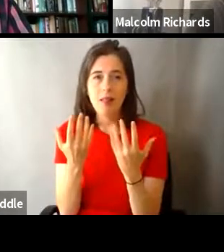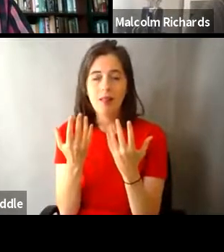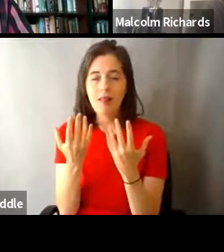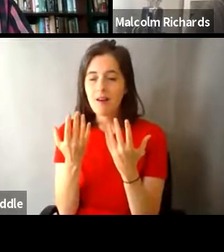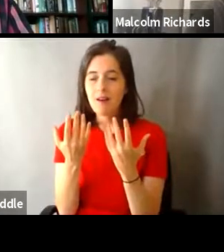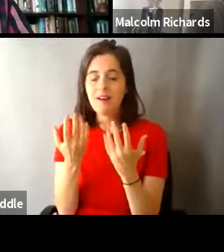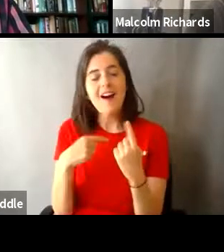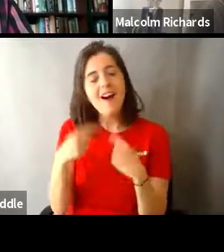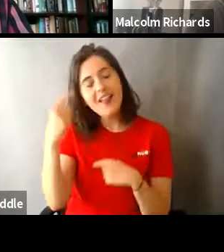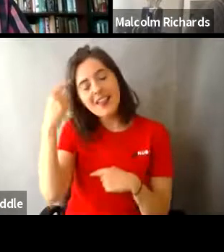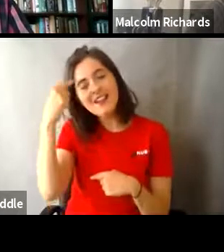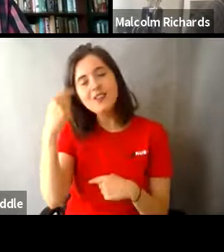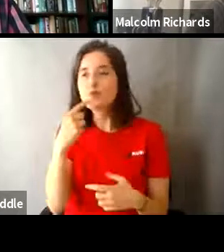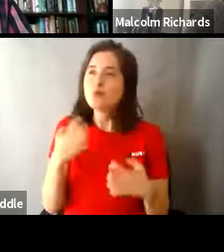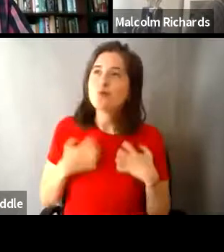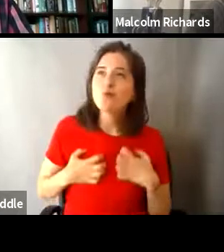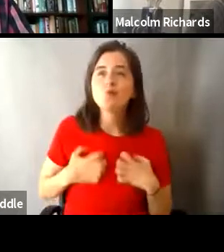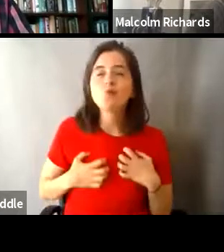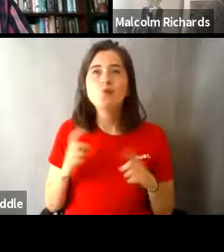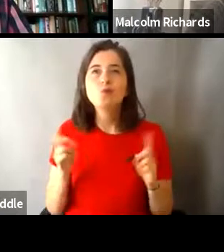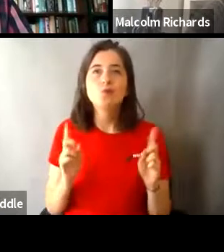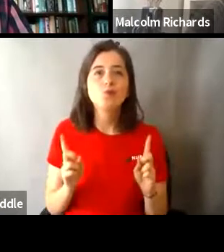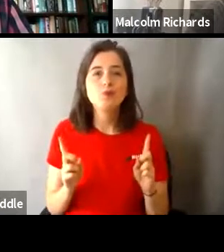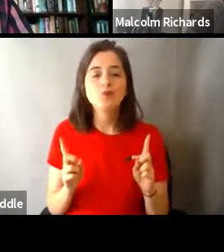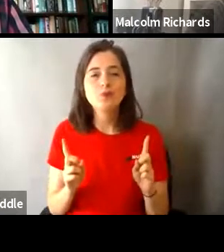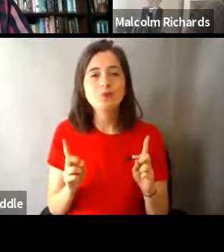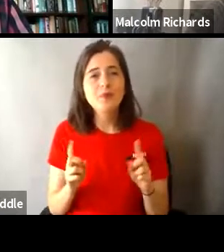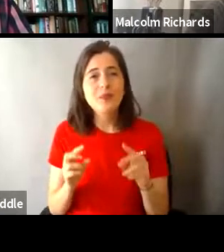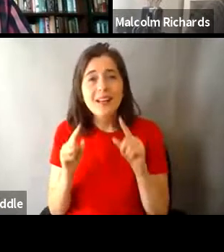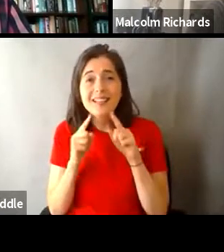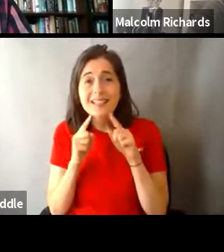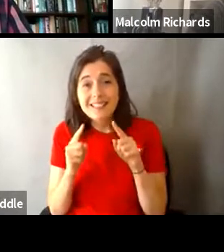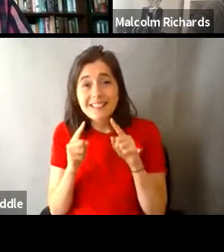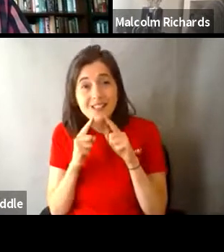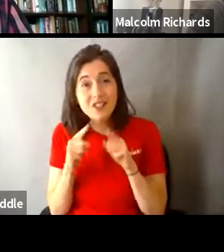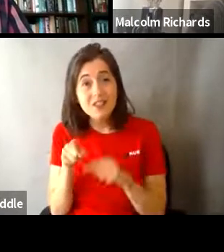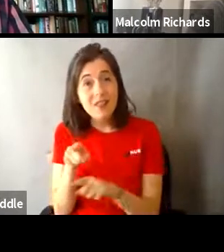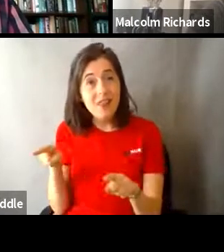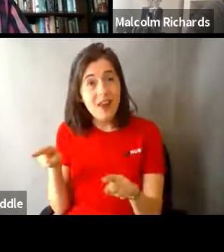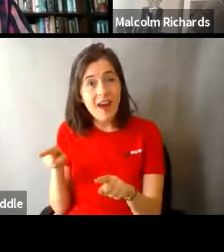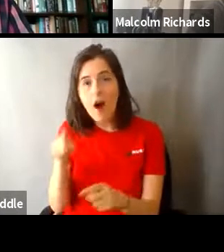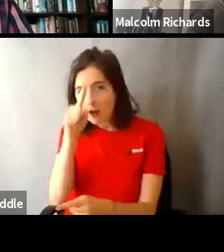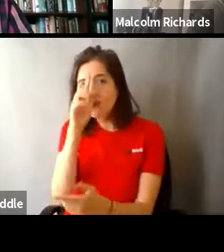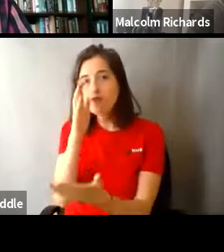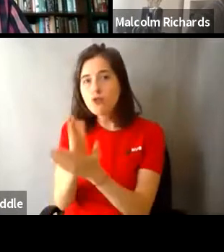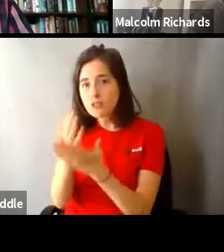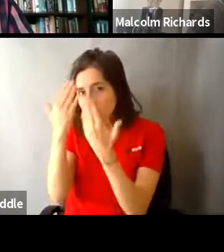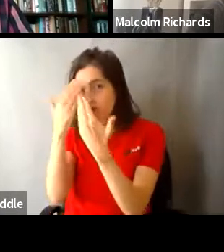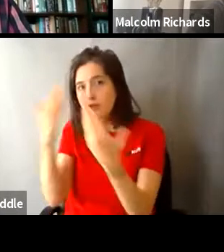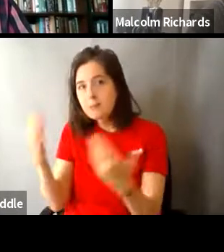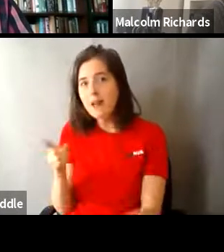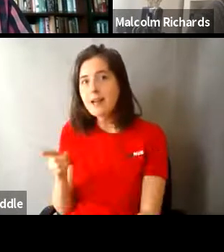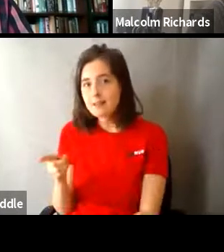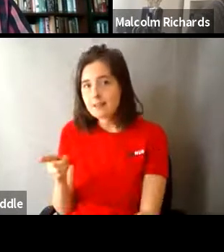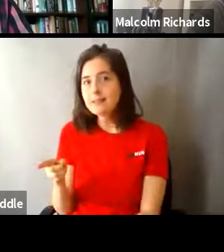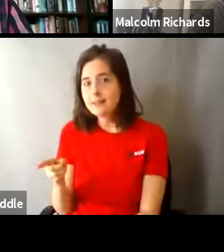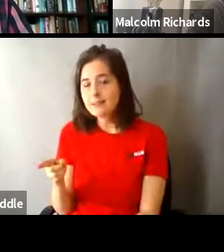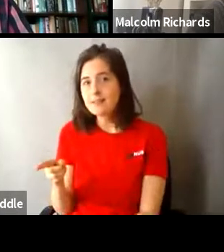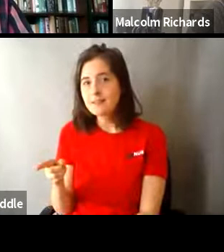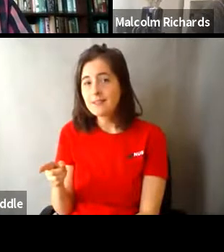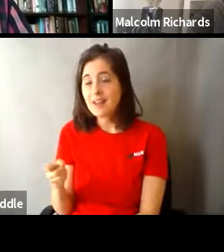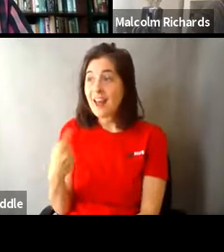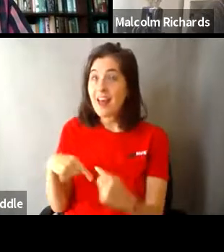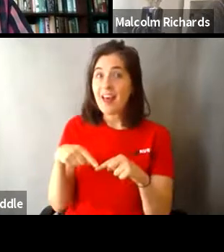the interesting thing is how much teachers are trusted and respected in Cuba. And I think if we could, as trade